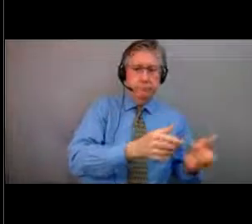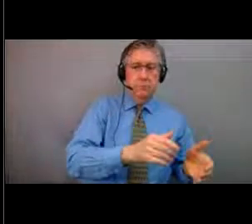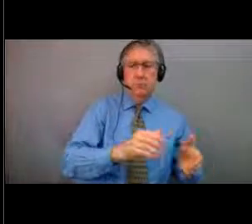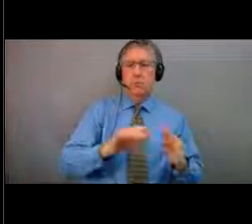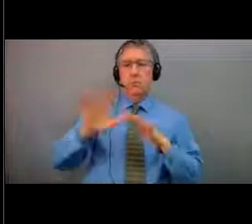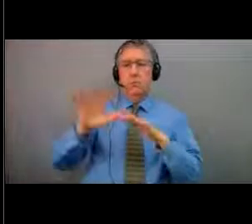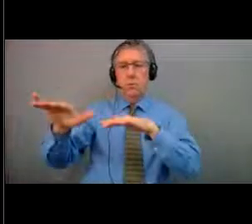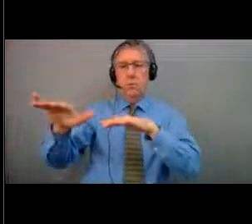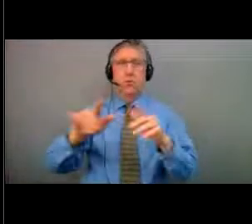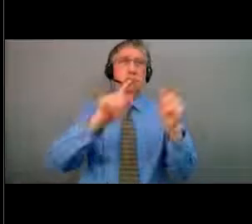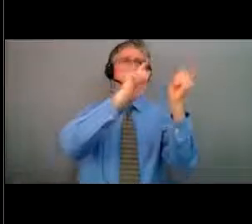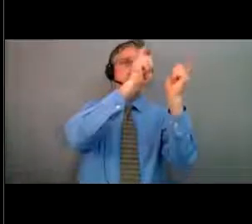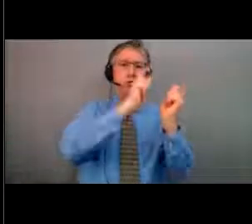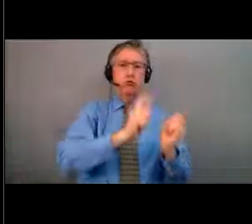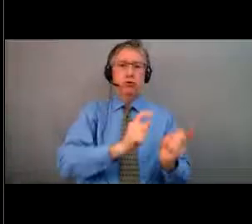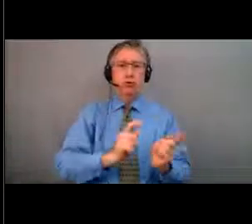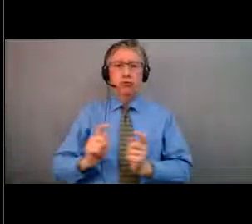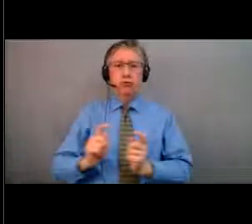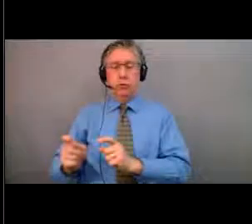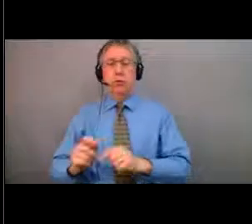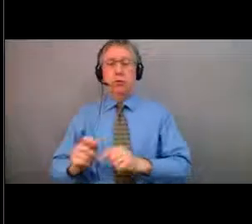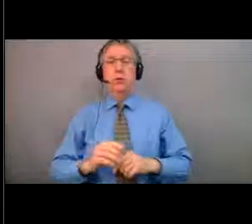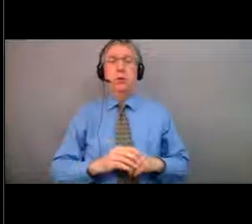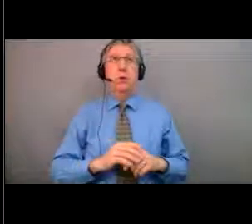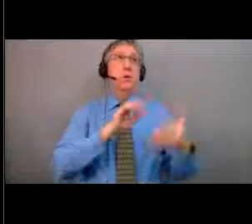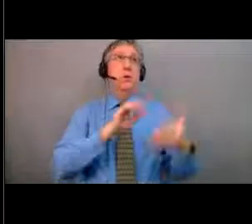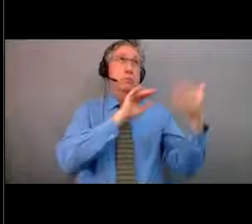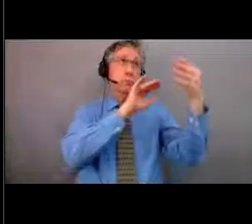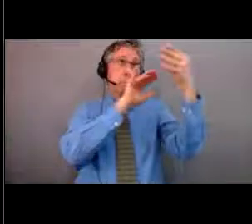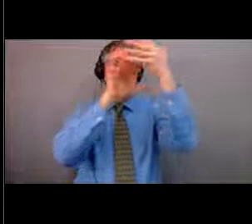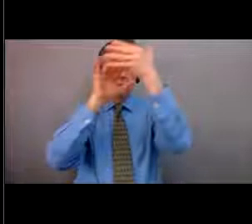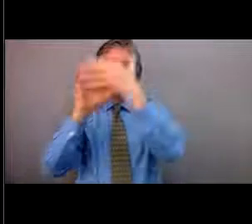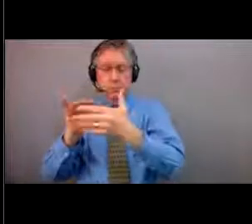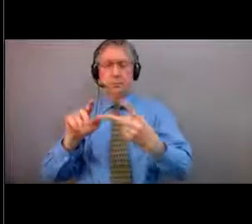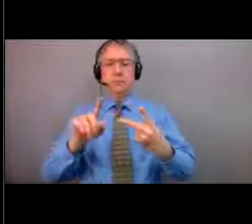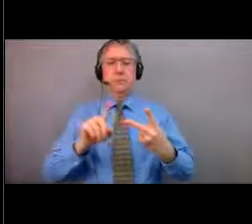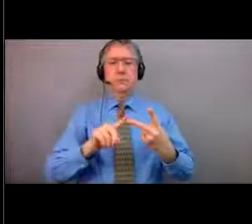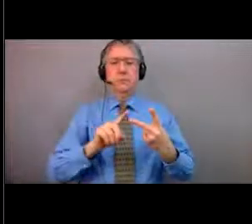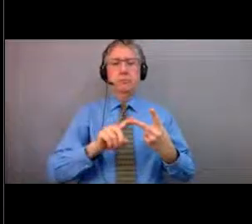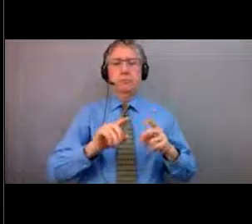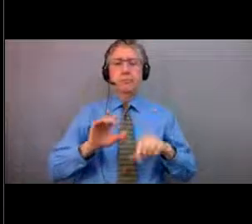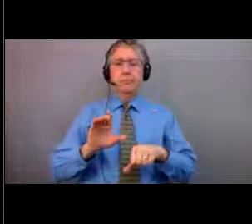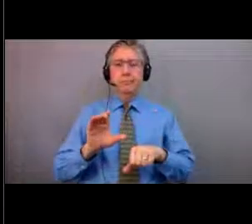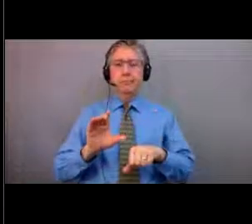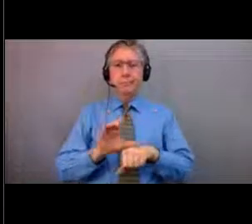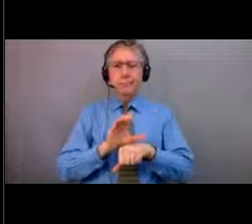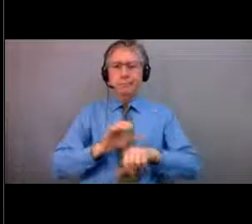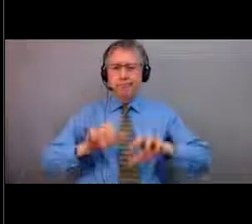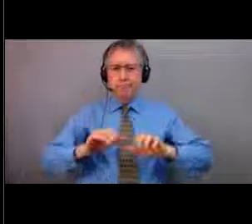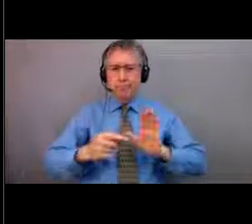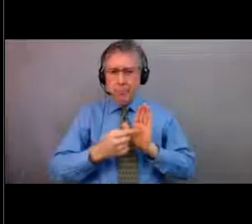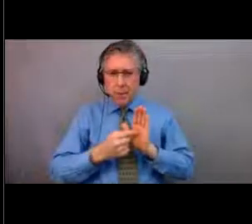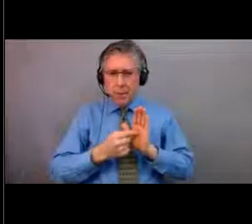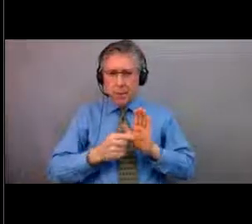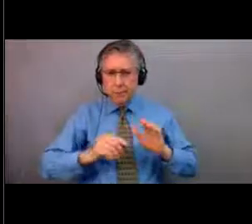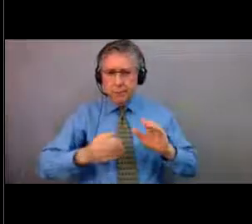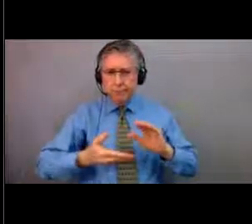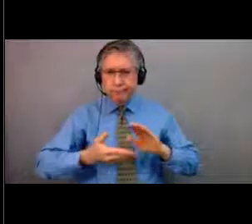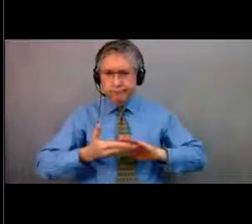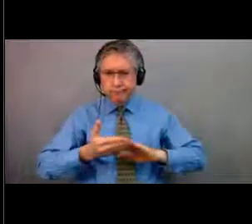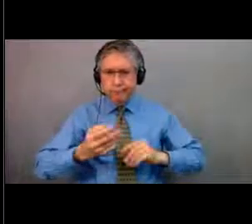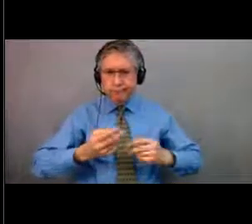models and observations to assess these changes, and these are done by the Global Carbon Project. Our major